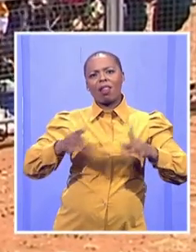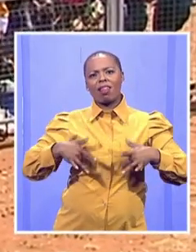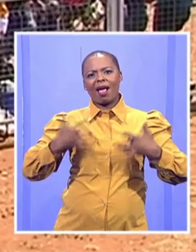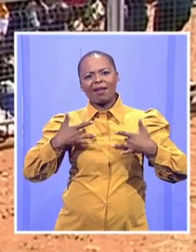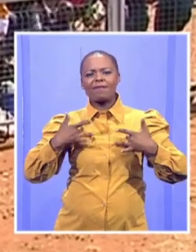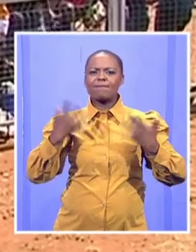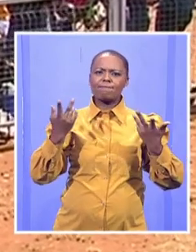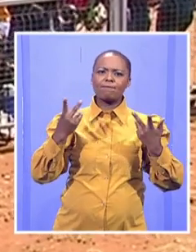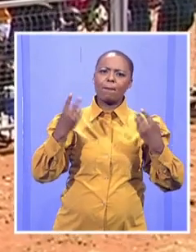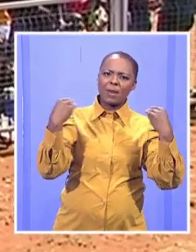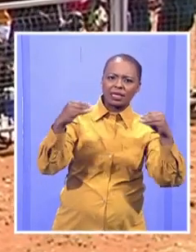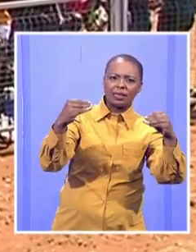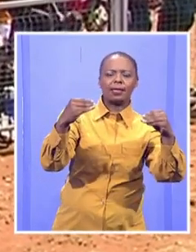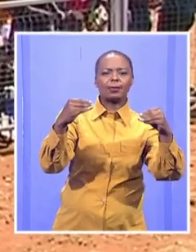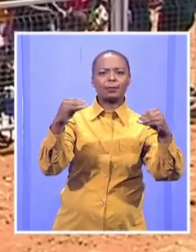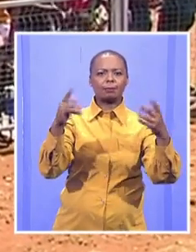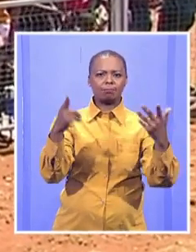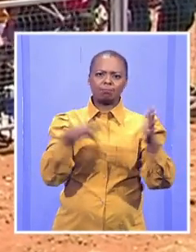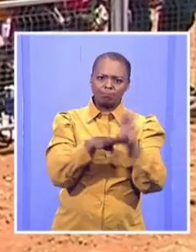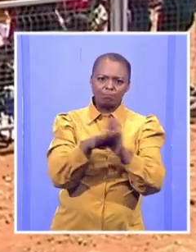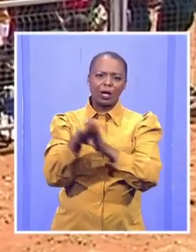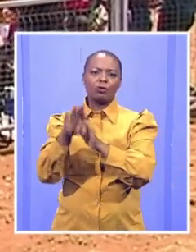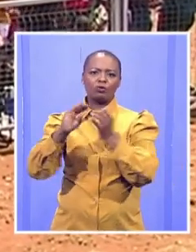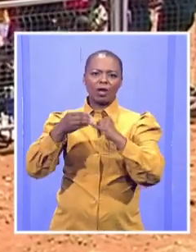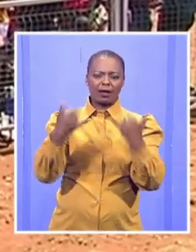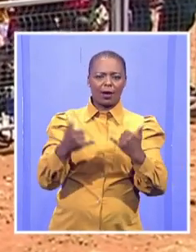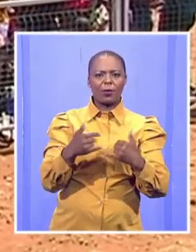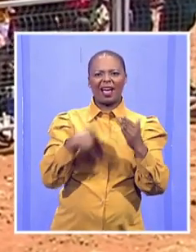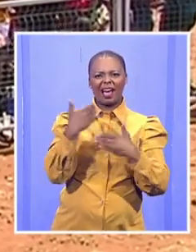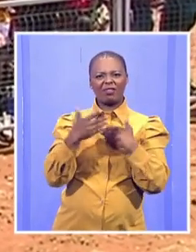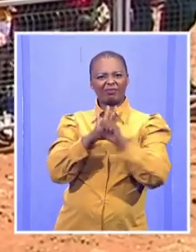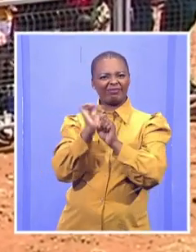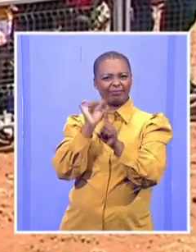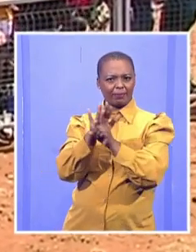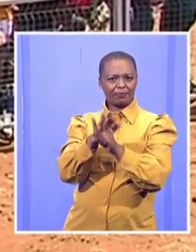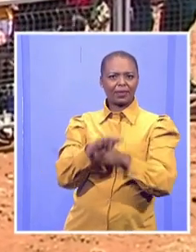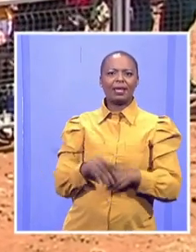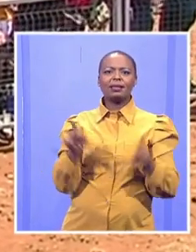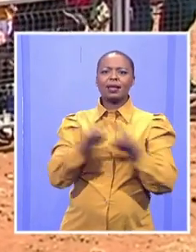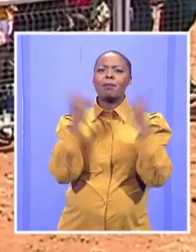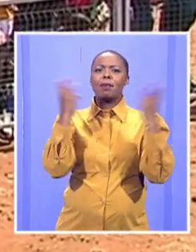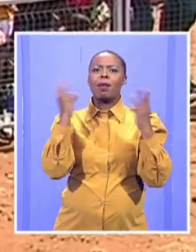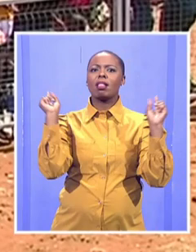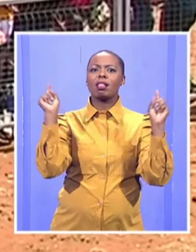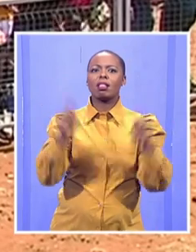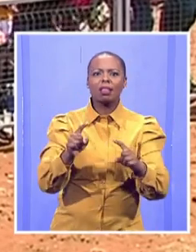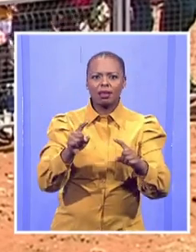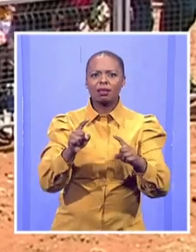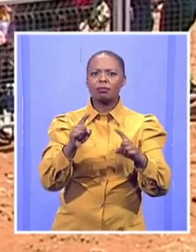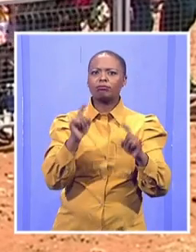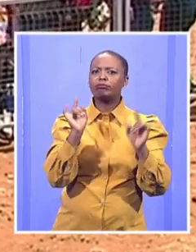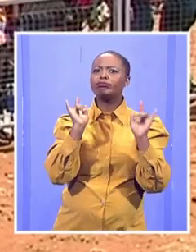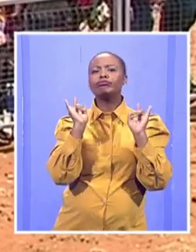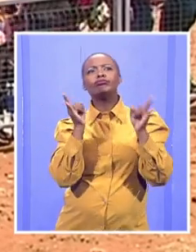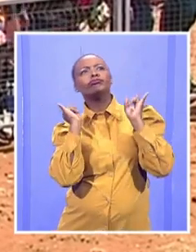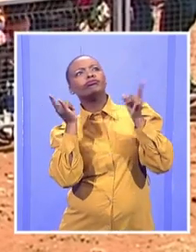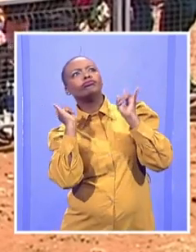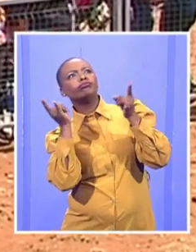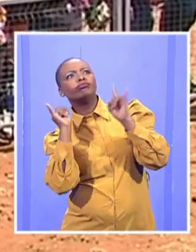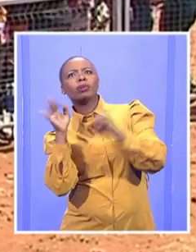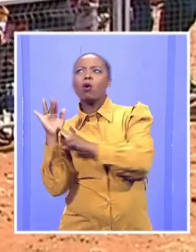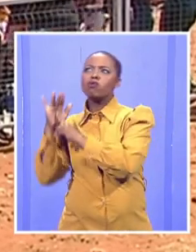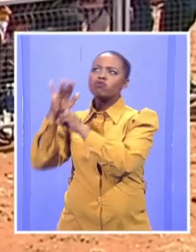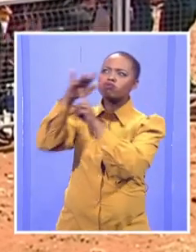business. And also it's a day for the public to come out and see what the Air Force has to offer, see the aircraft flying, because people have